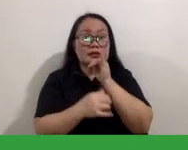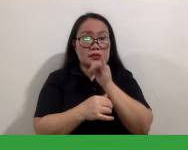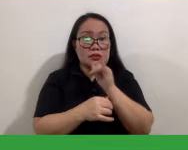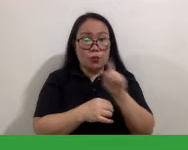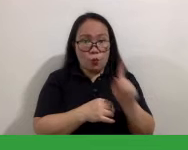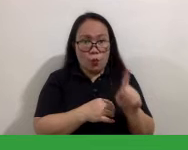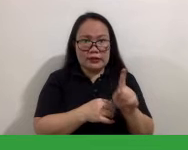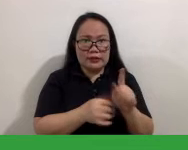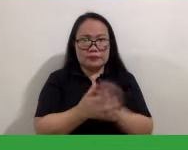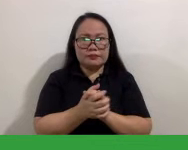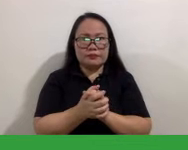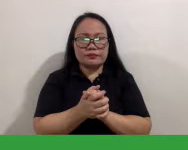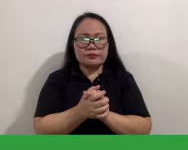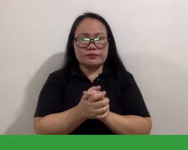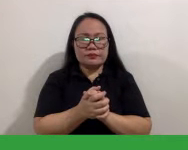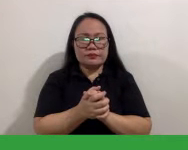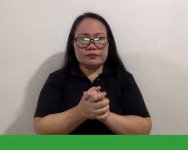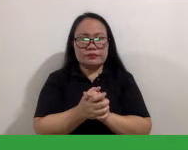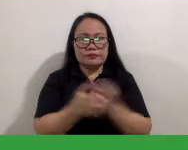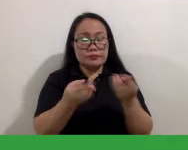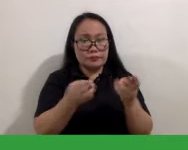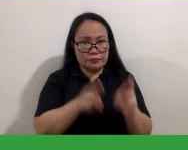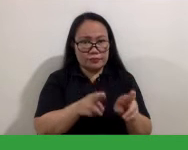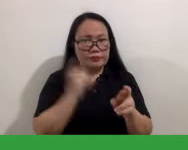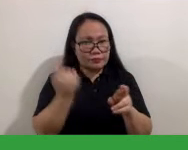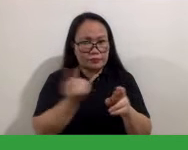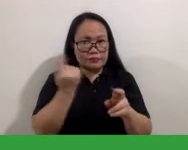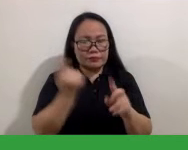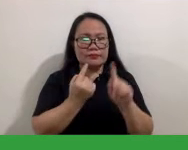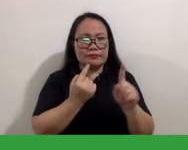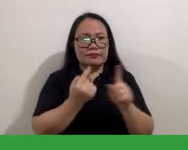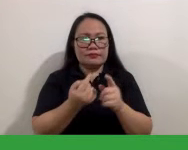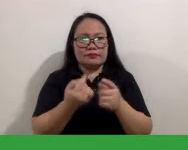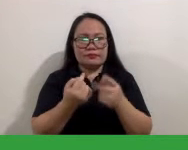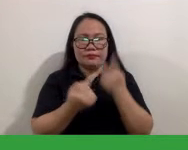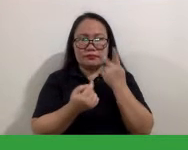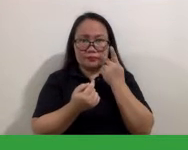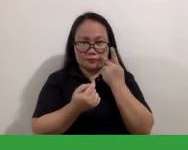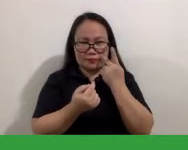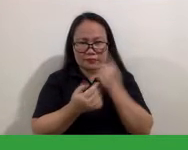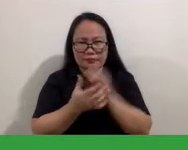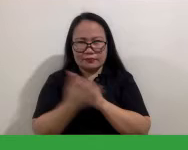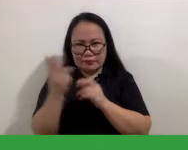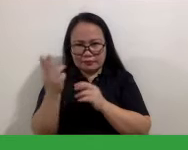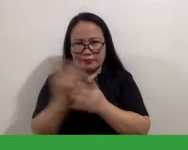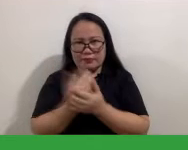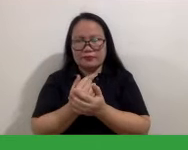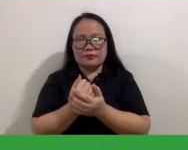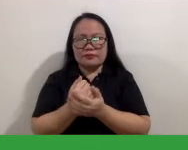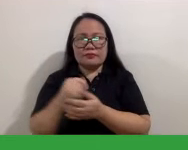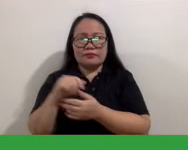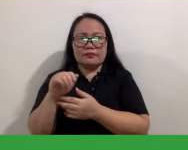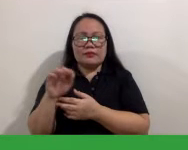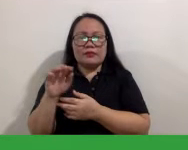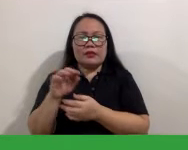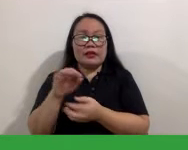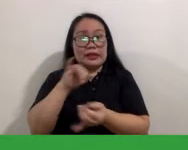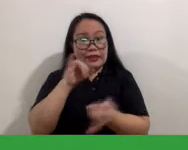o yung tinatawag nating reciprocal, the resulting product is always equal to 1. Let's have an